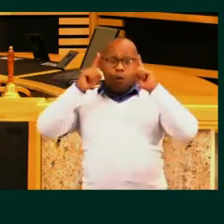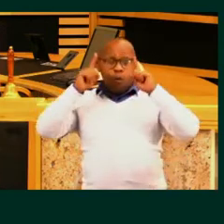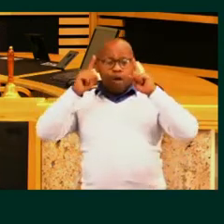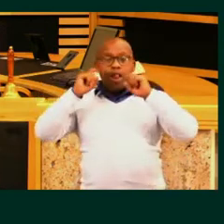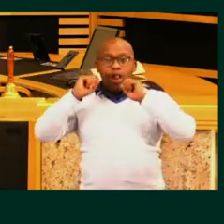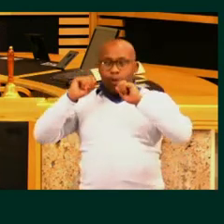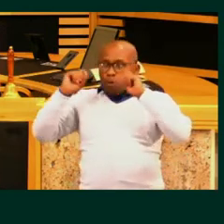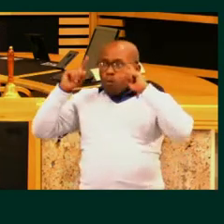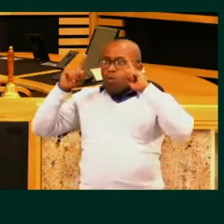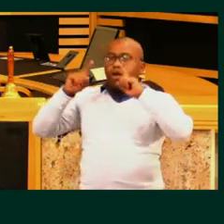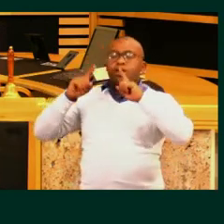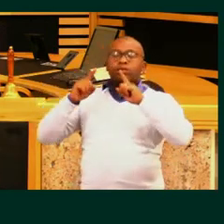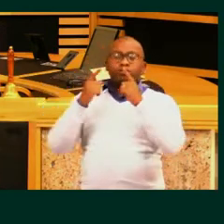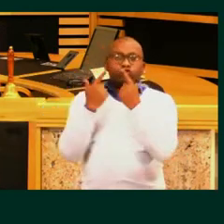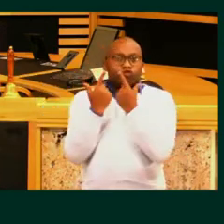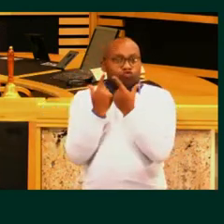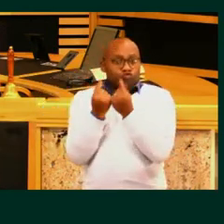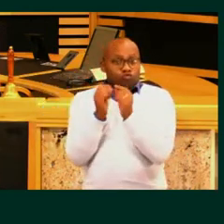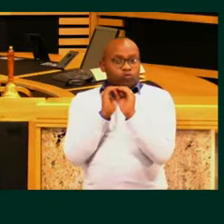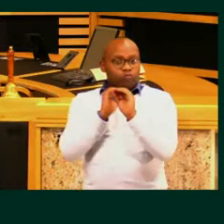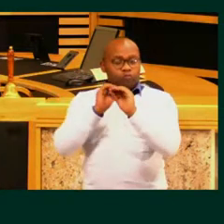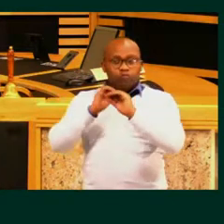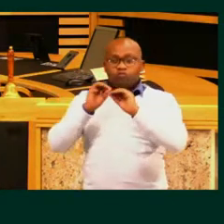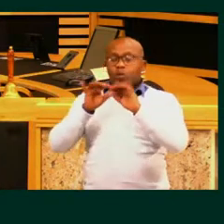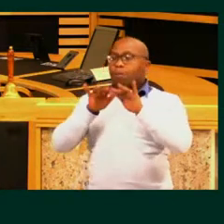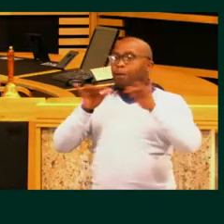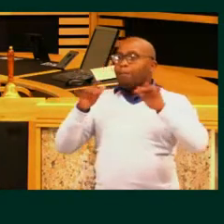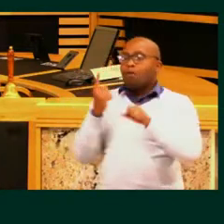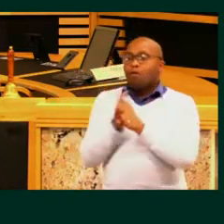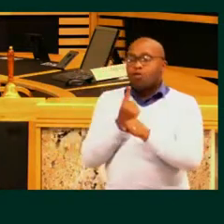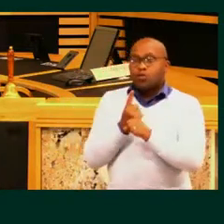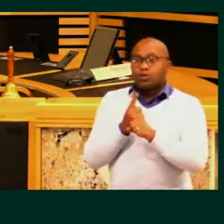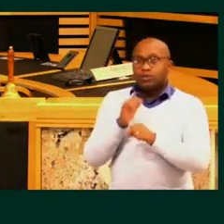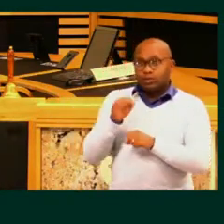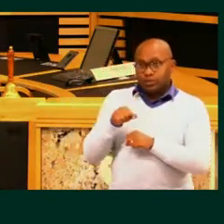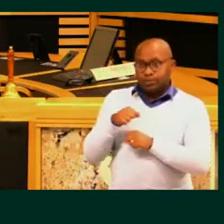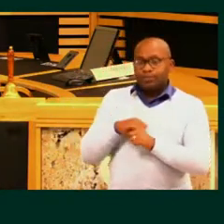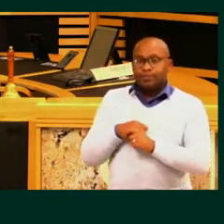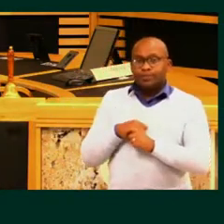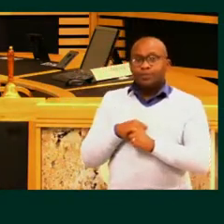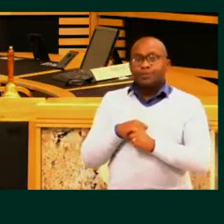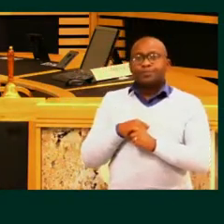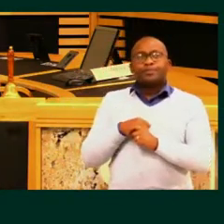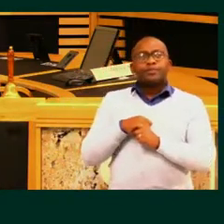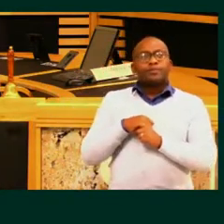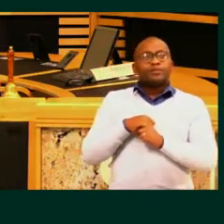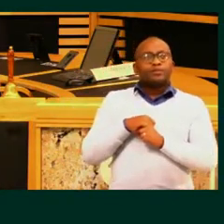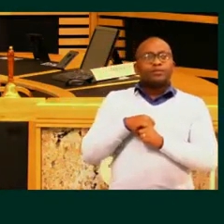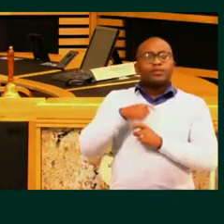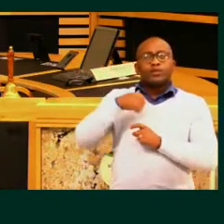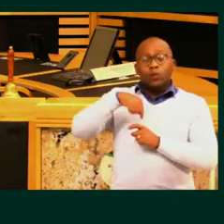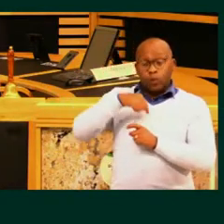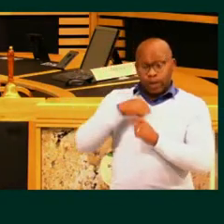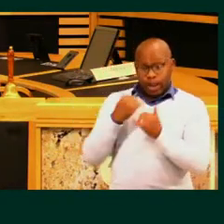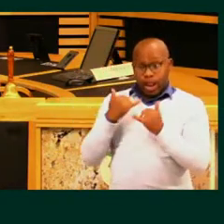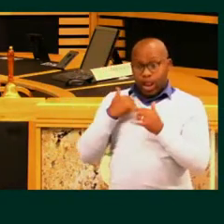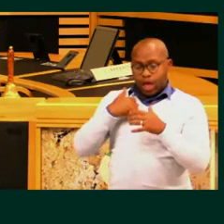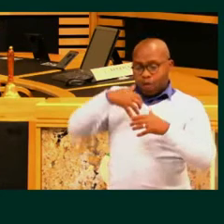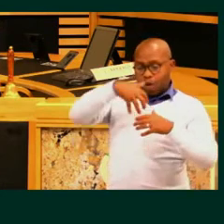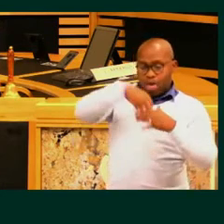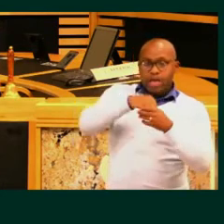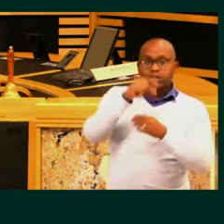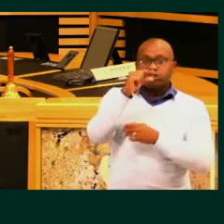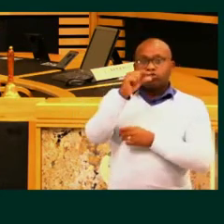the significance of consent and individual rights we are weaving gpv education into curriculums advocating for